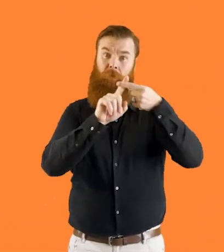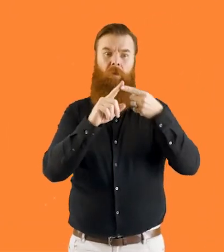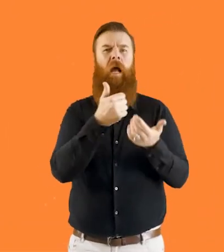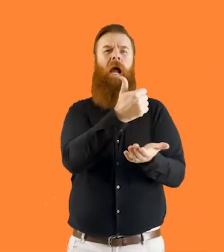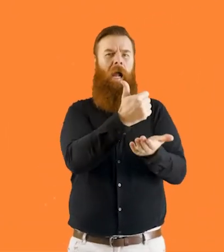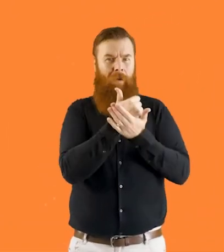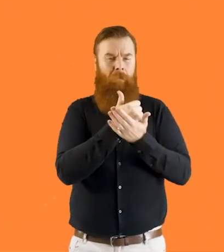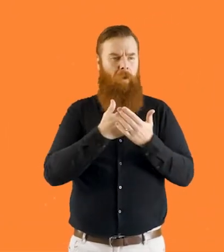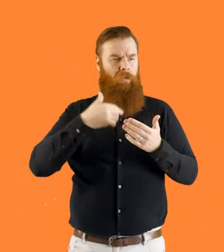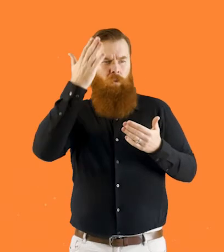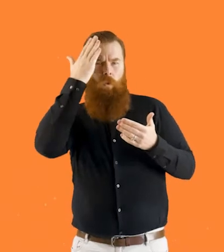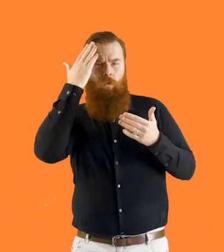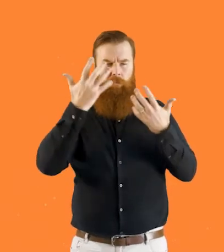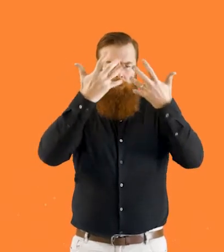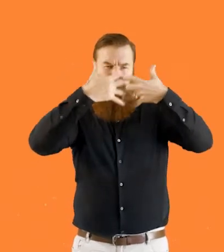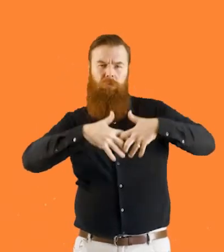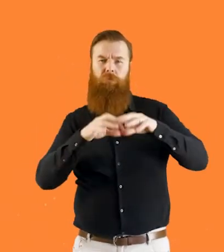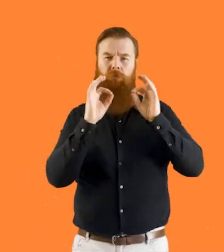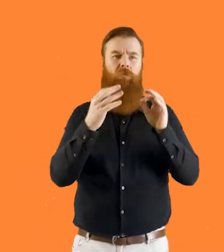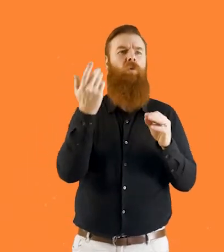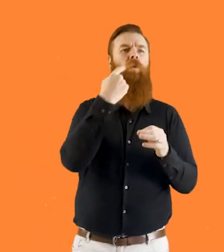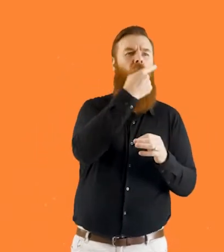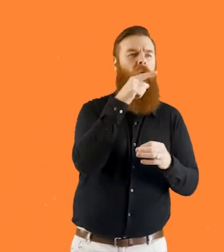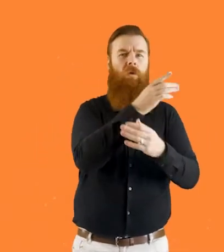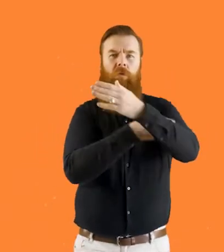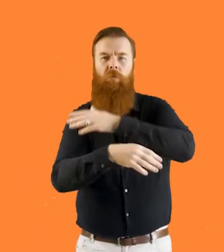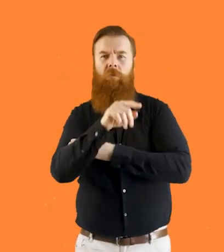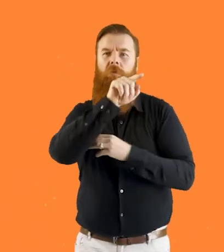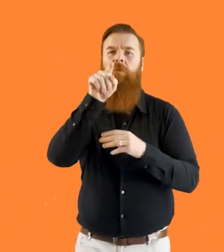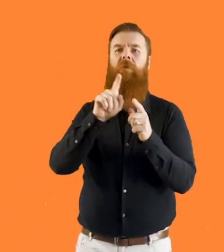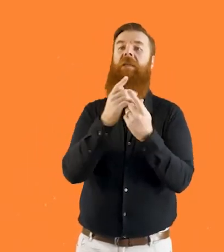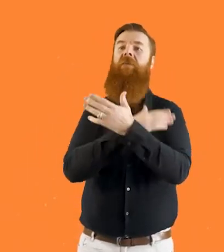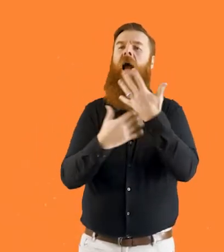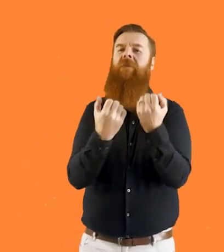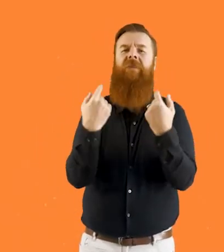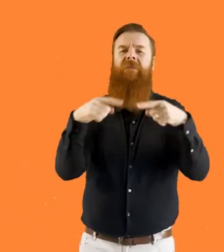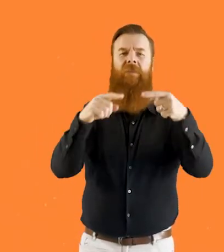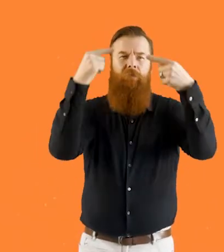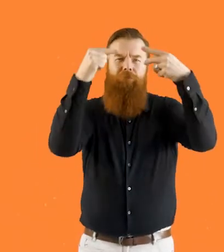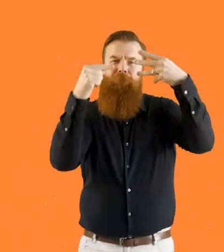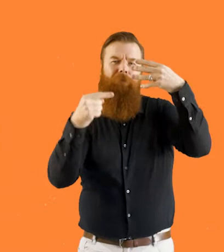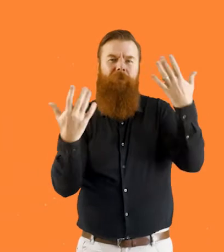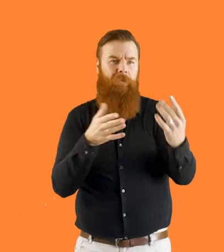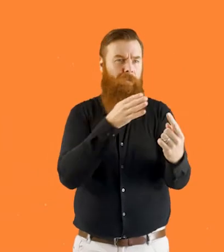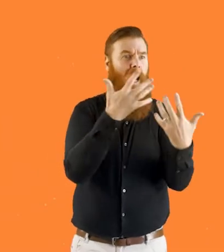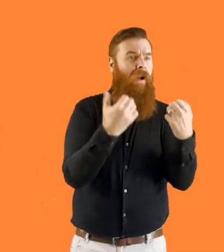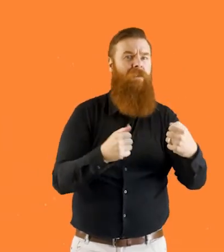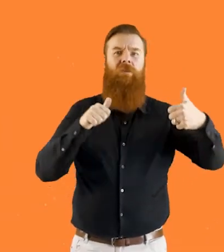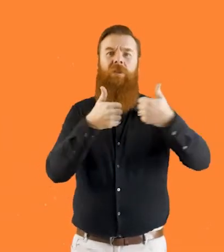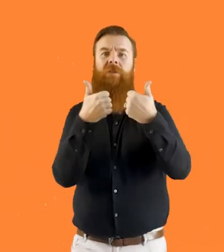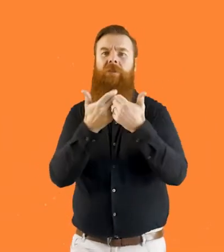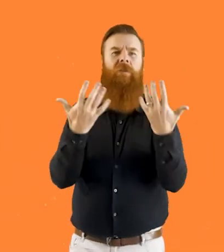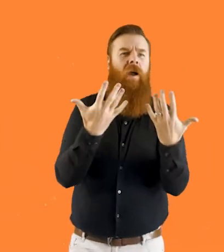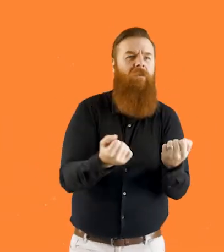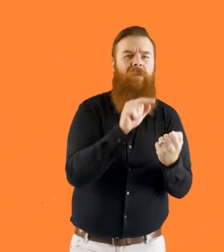Disability disaggregated data helps identify who the learners with disabilities are, what types of disabilities they have,